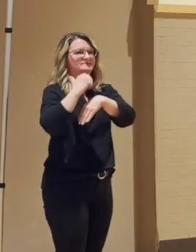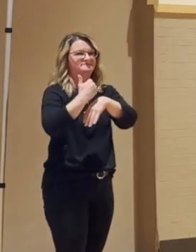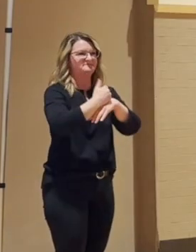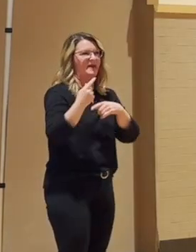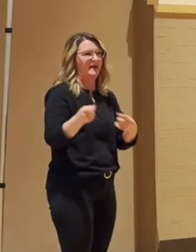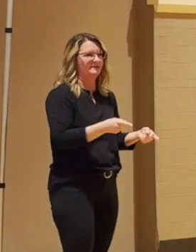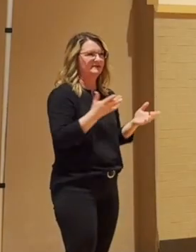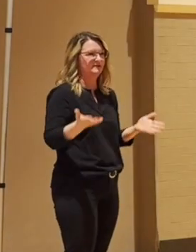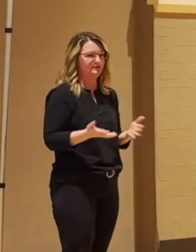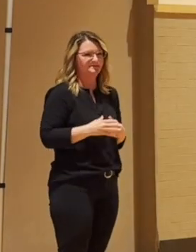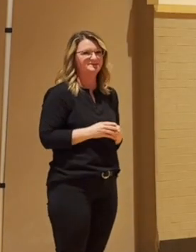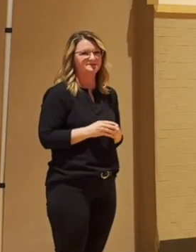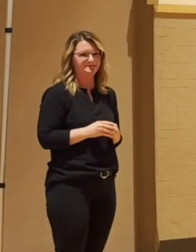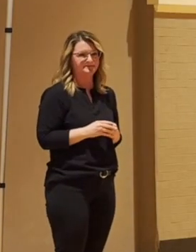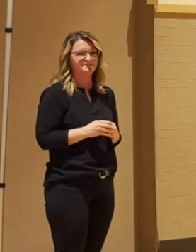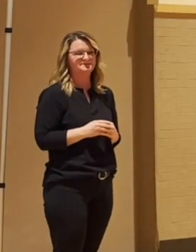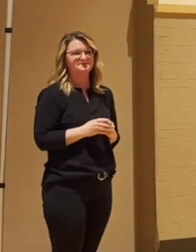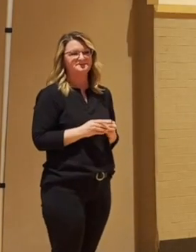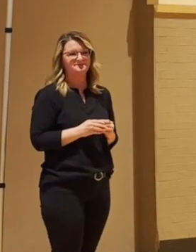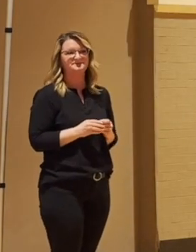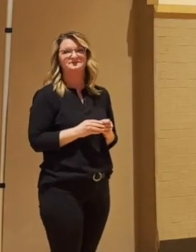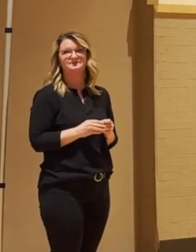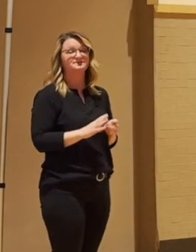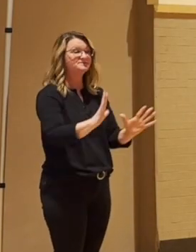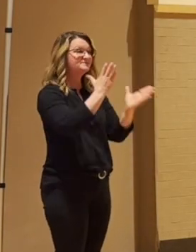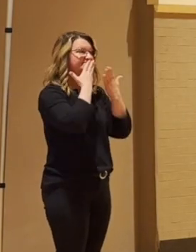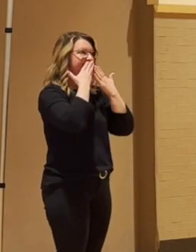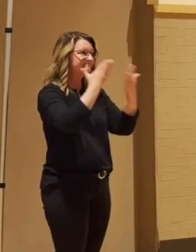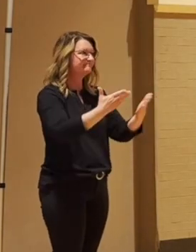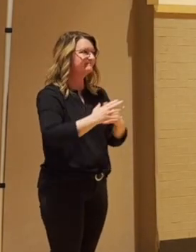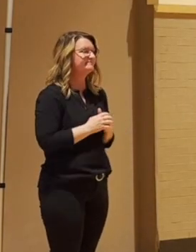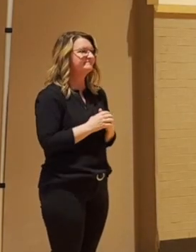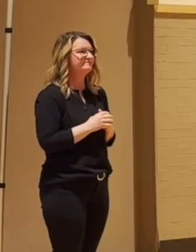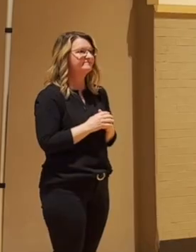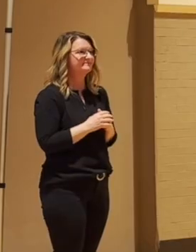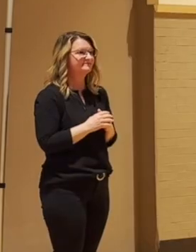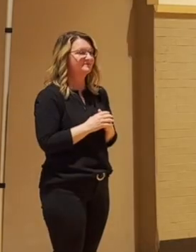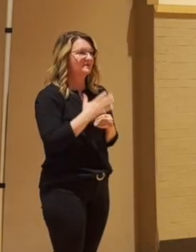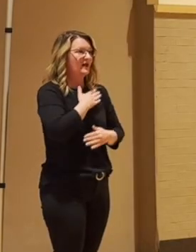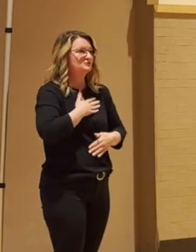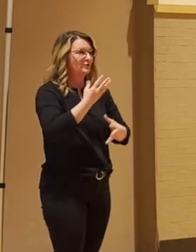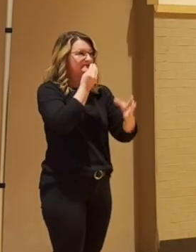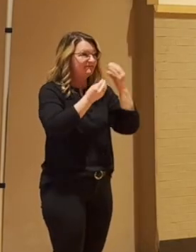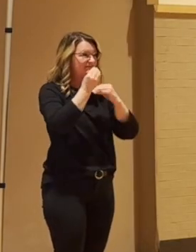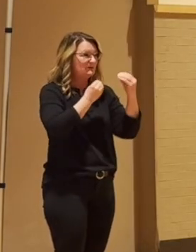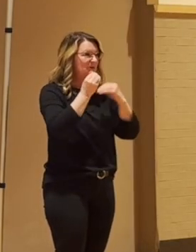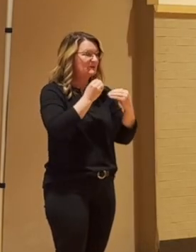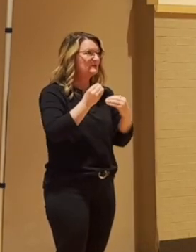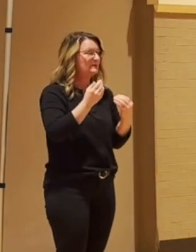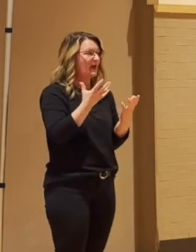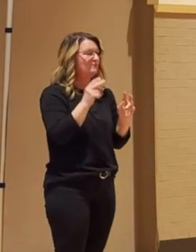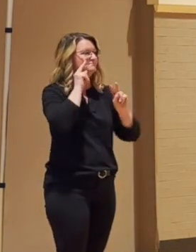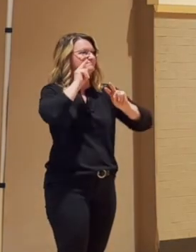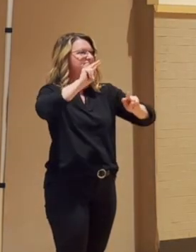University District in the coming years. So thank you, and enjoy some food, and we